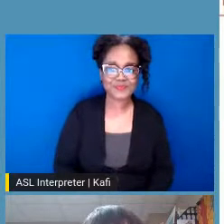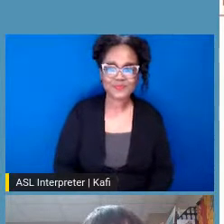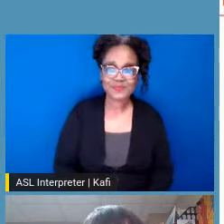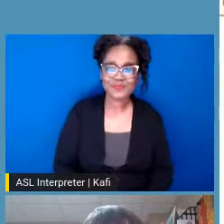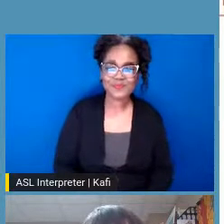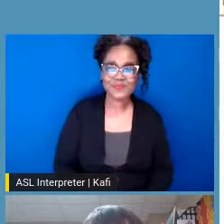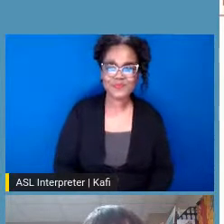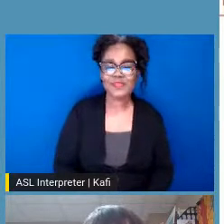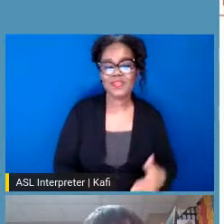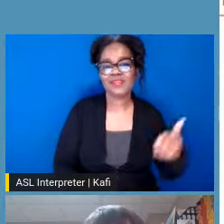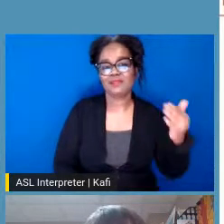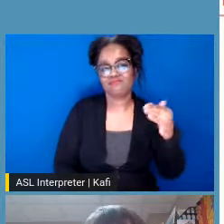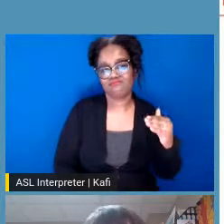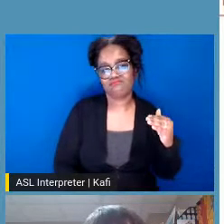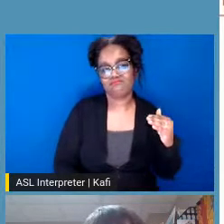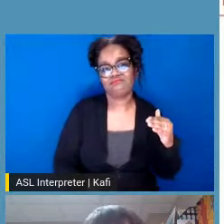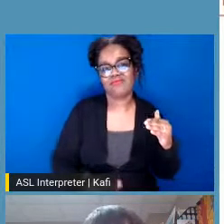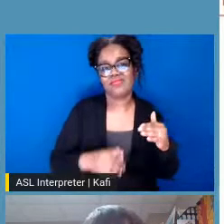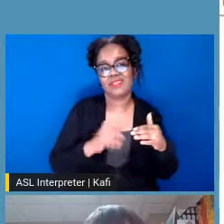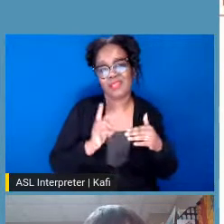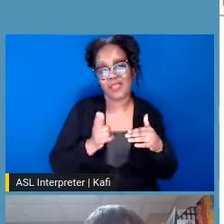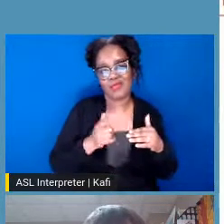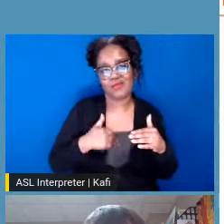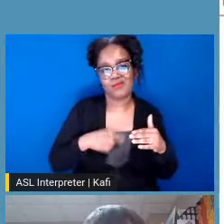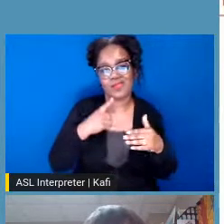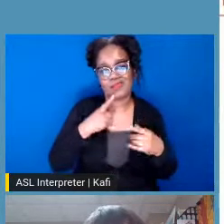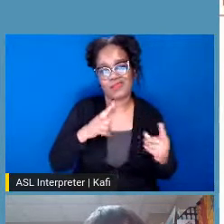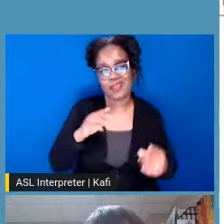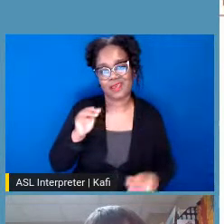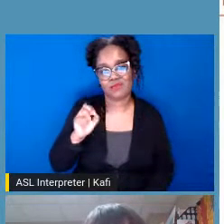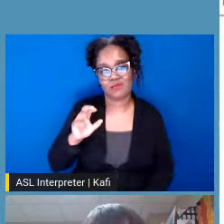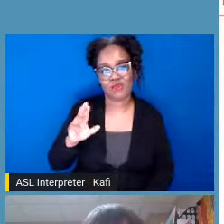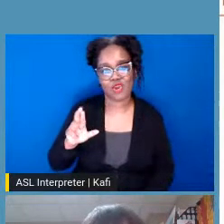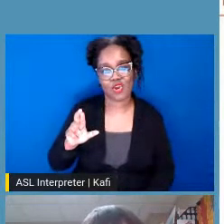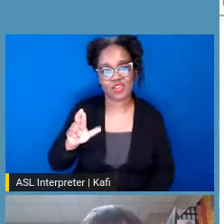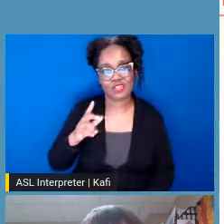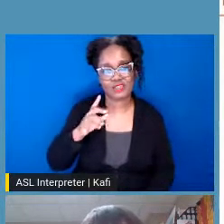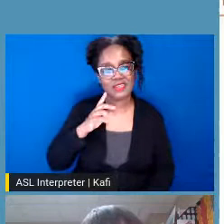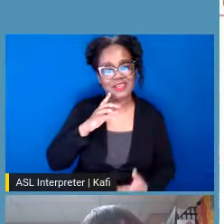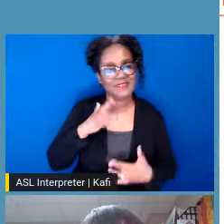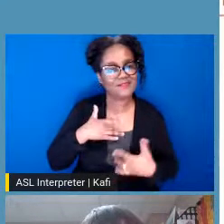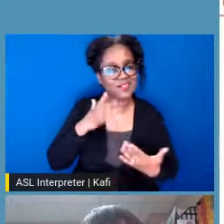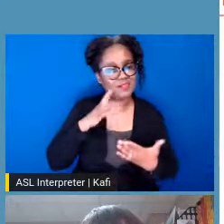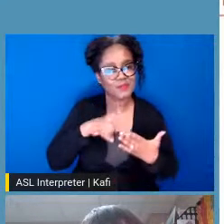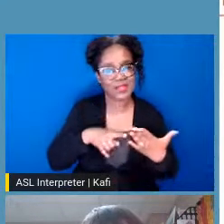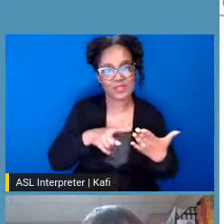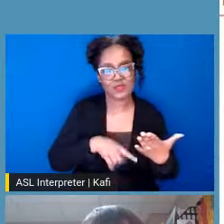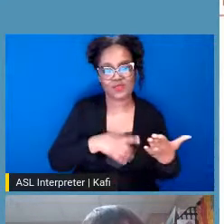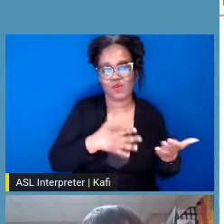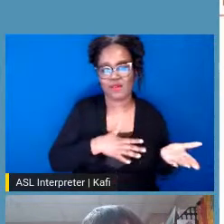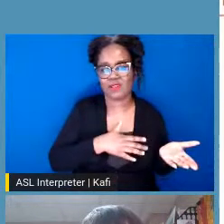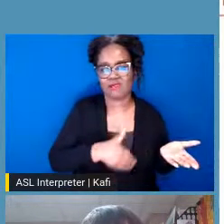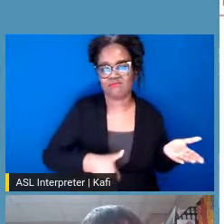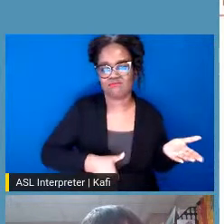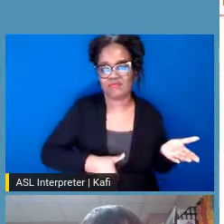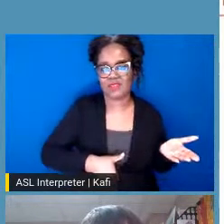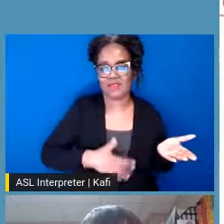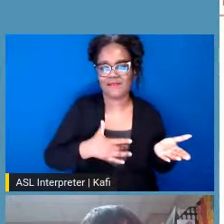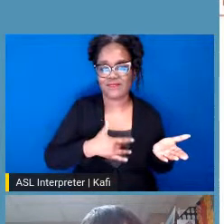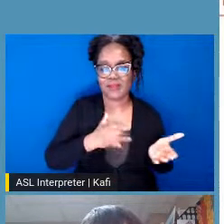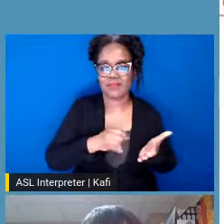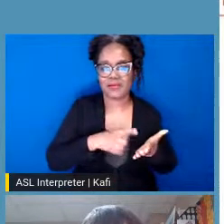just canceled at this point. So that announcement went out. And when we packed up at 5:30